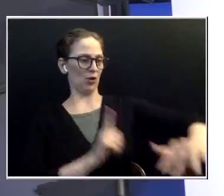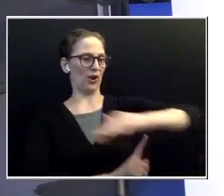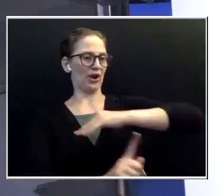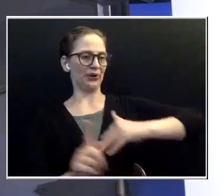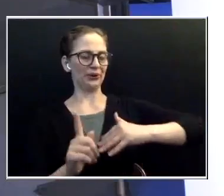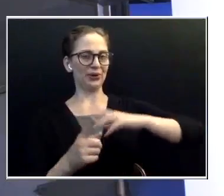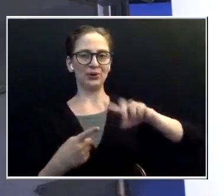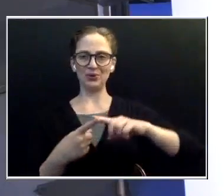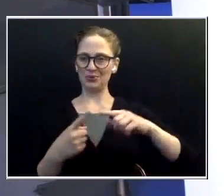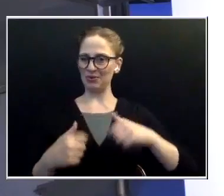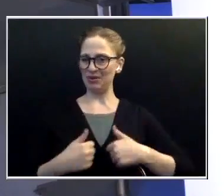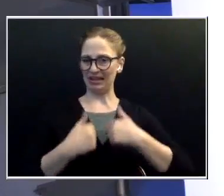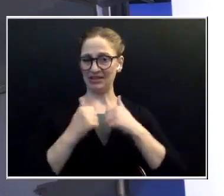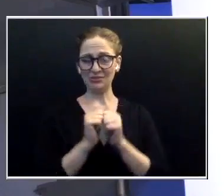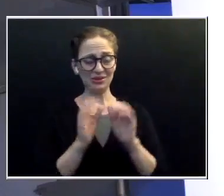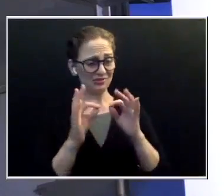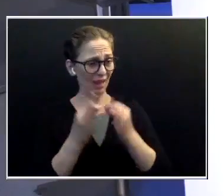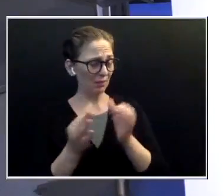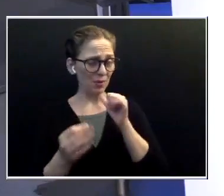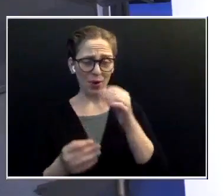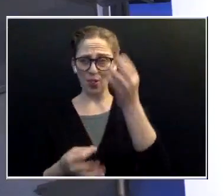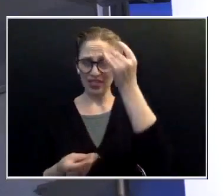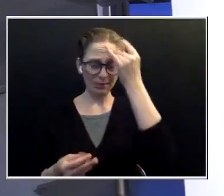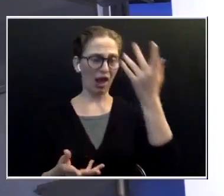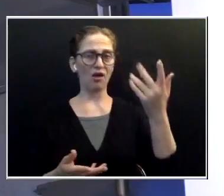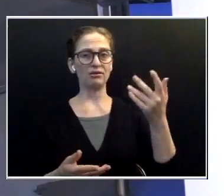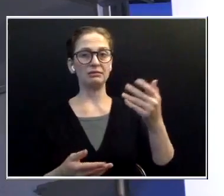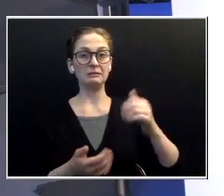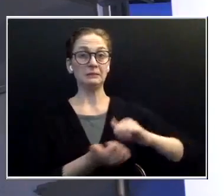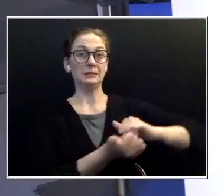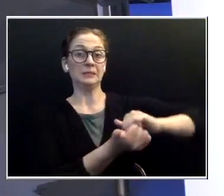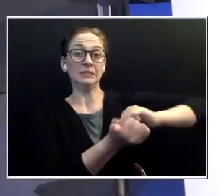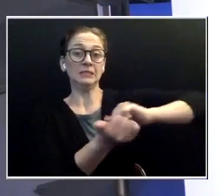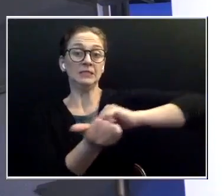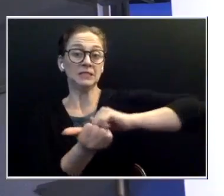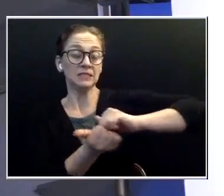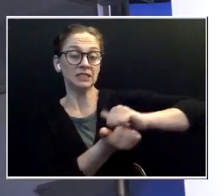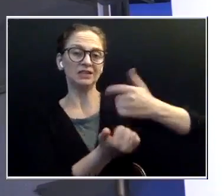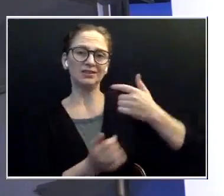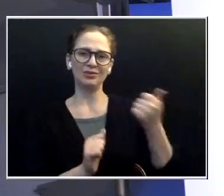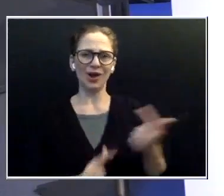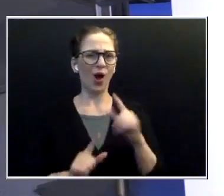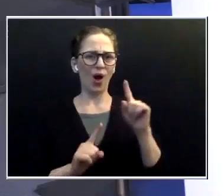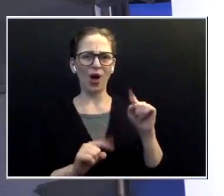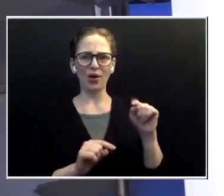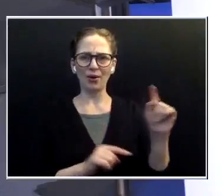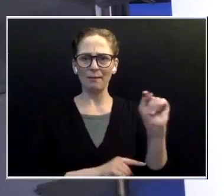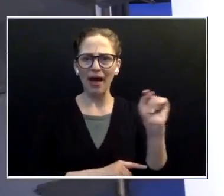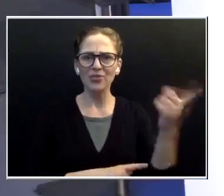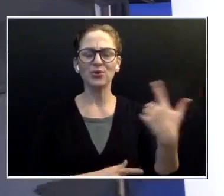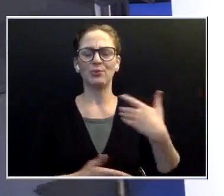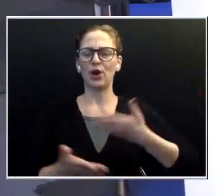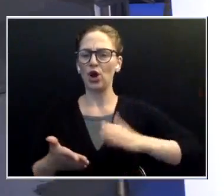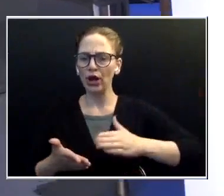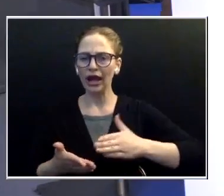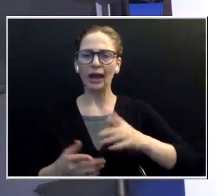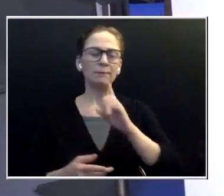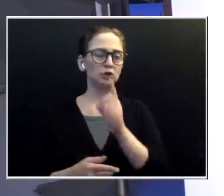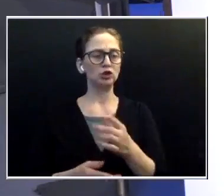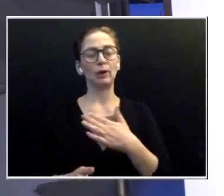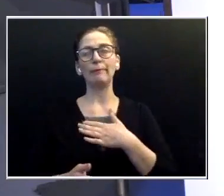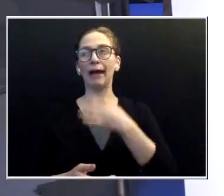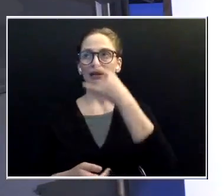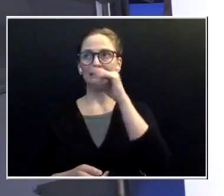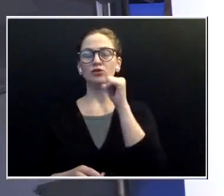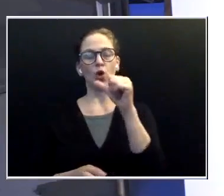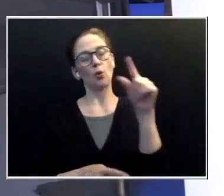time. We all go to the bathroom and we're all cooking and nobody's really thinking about it. I'm sure my kids don't wash their hands all the time. Let's be real. So how important